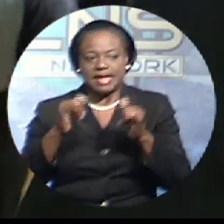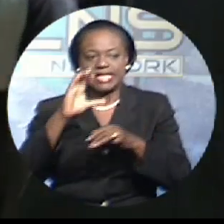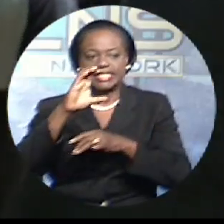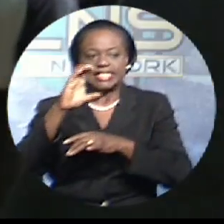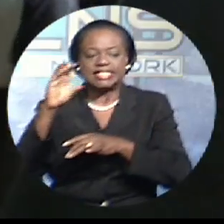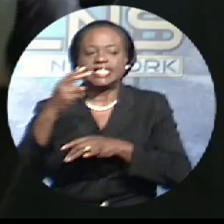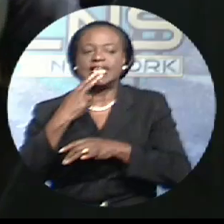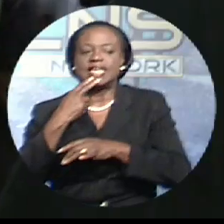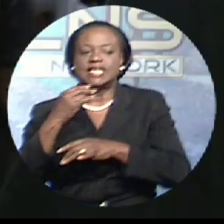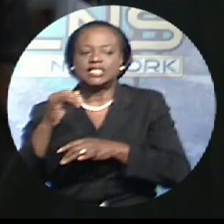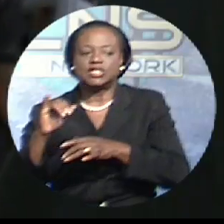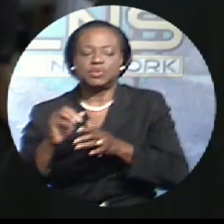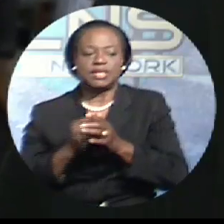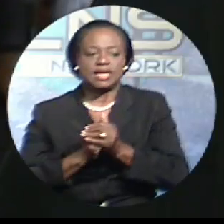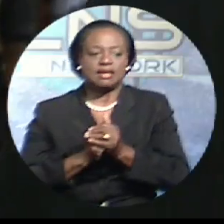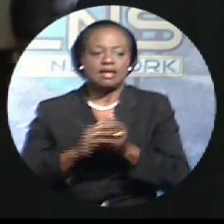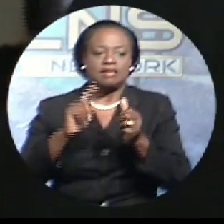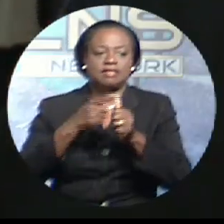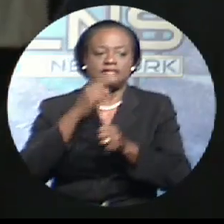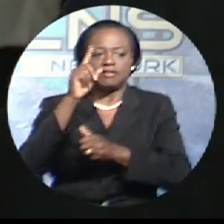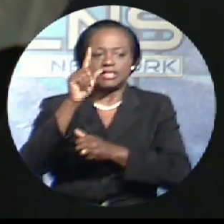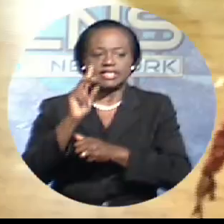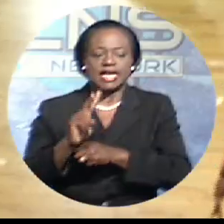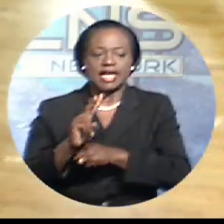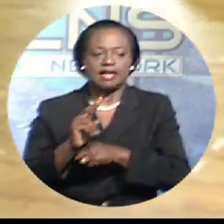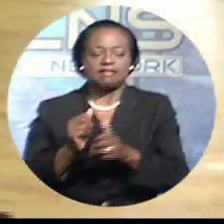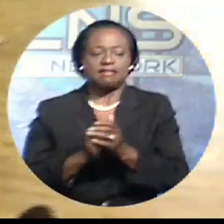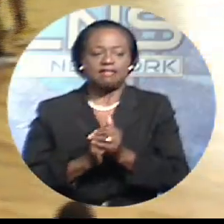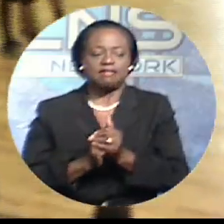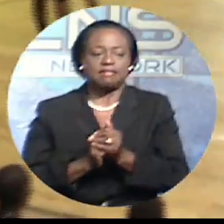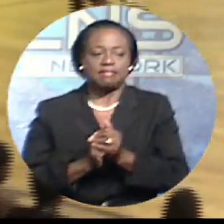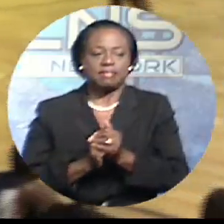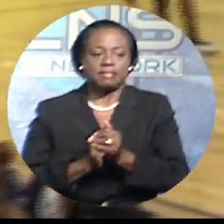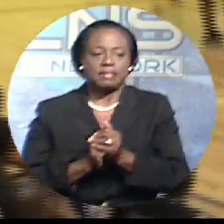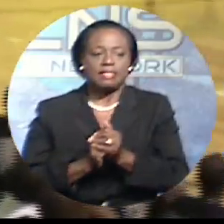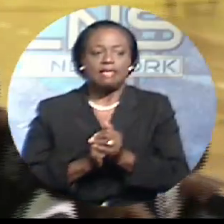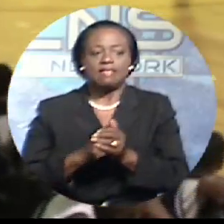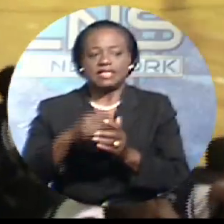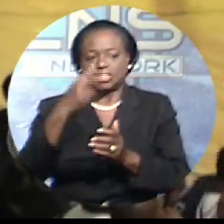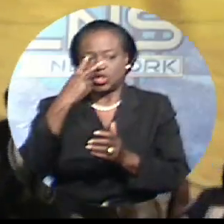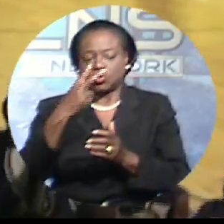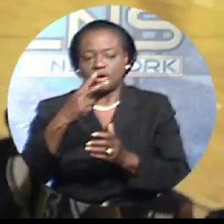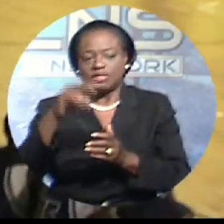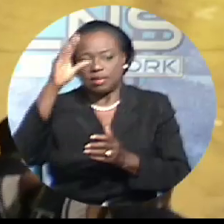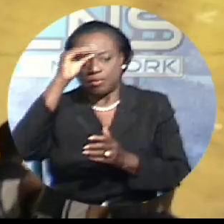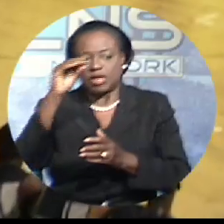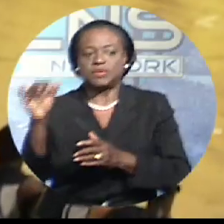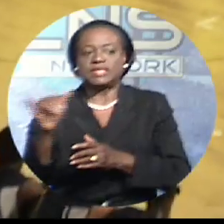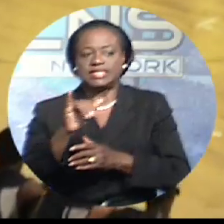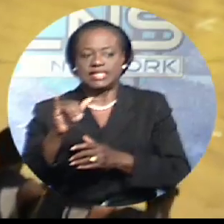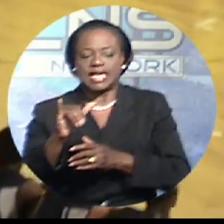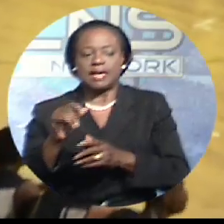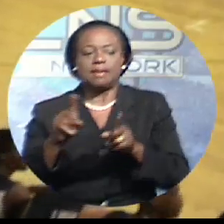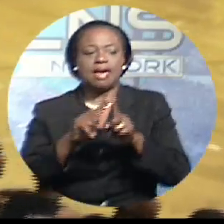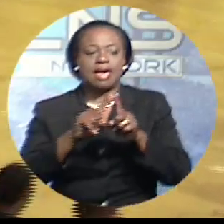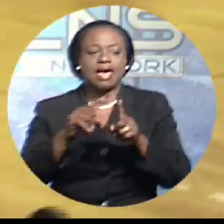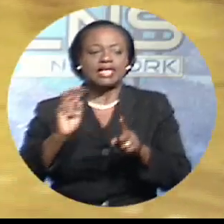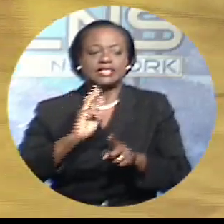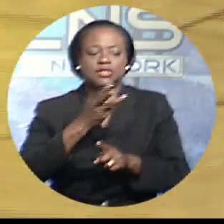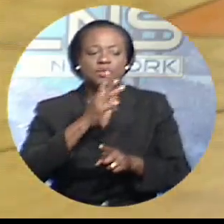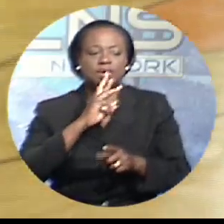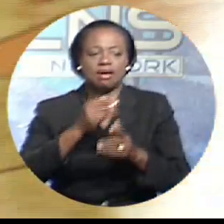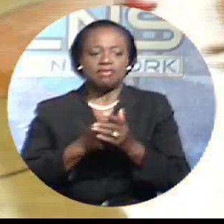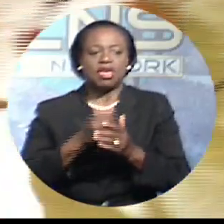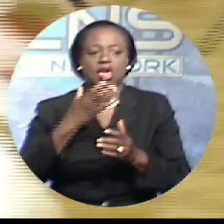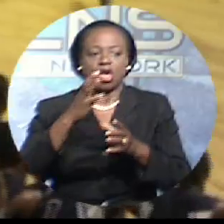first half. The guys were a little tentative, but once they saw, hey, these guys are just like us, in that second half, Dylan got a little hot, and my